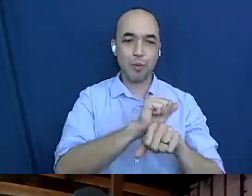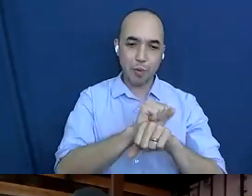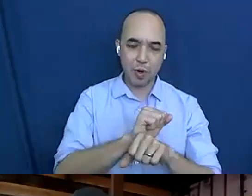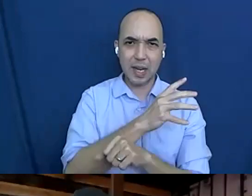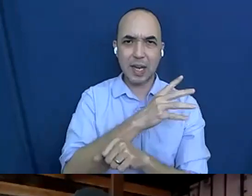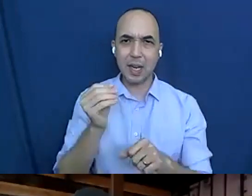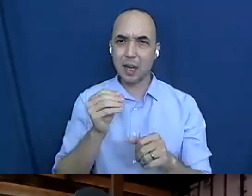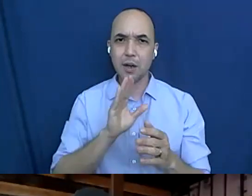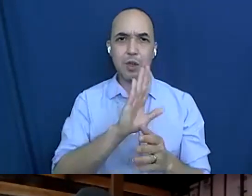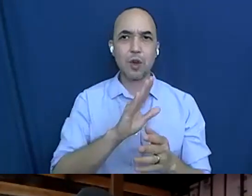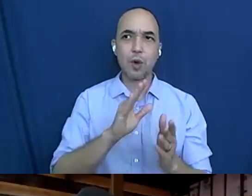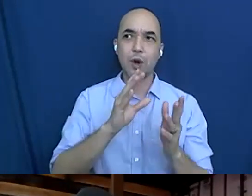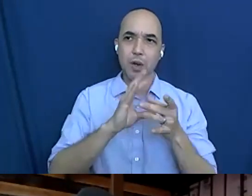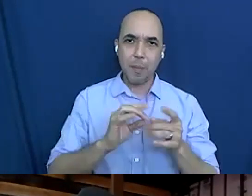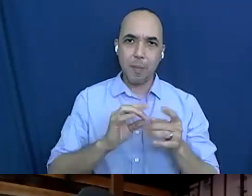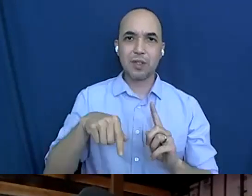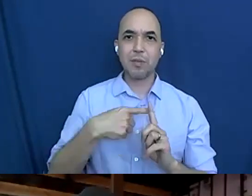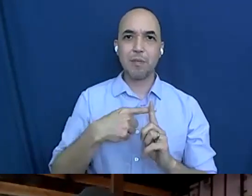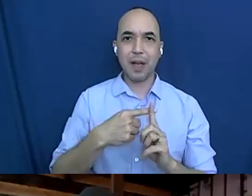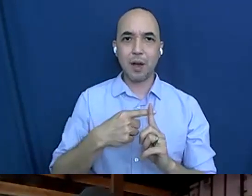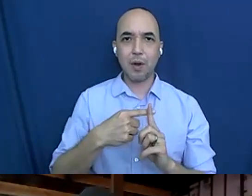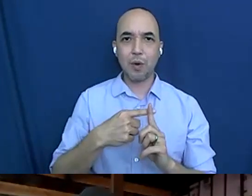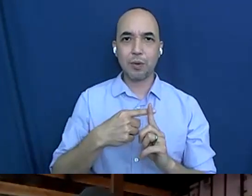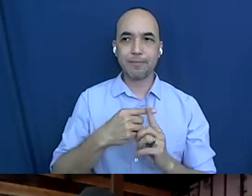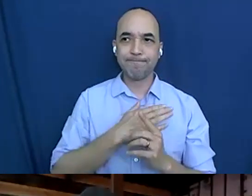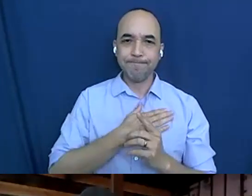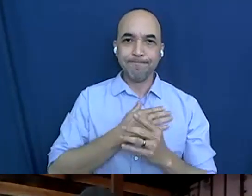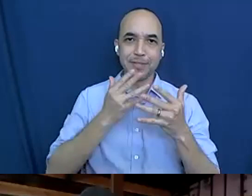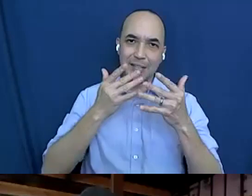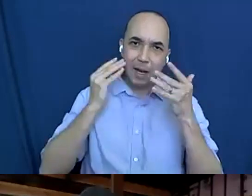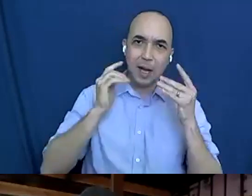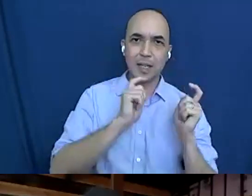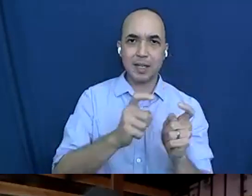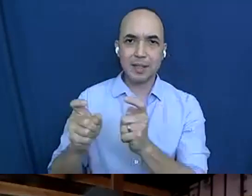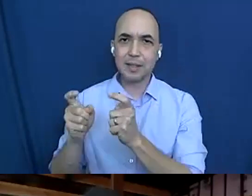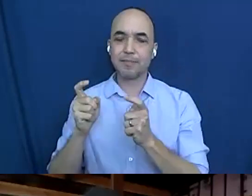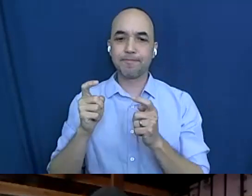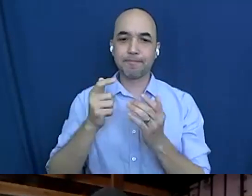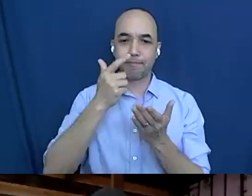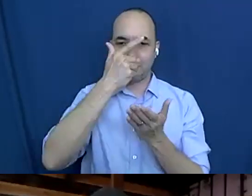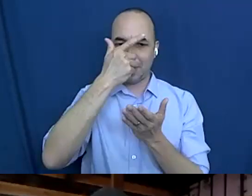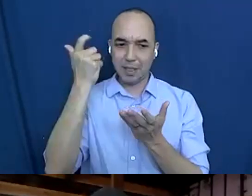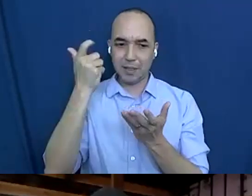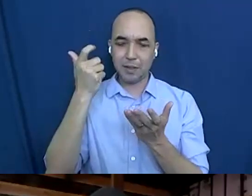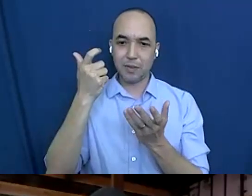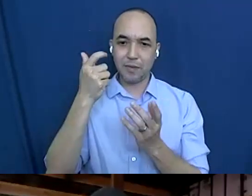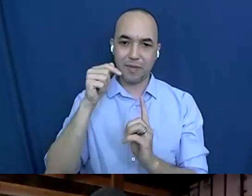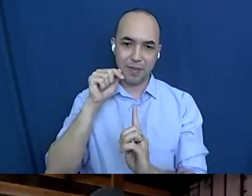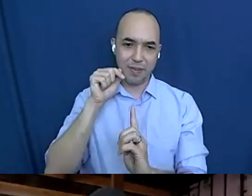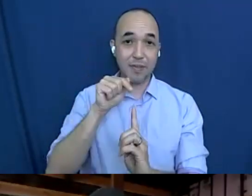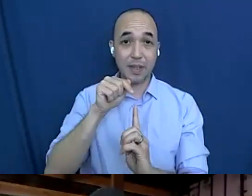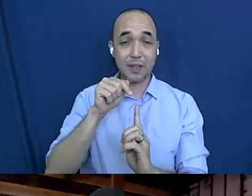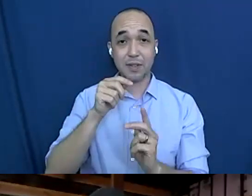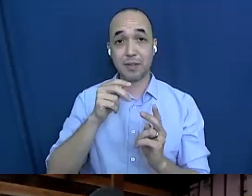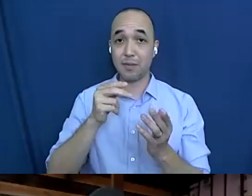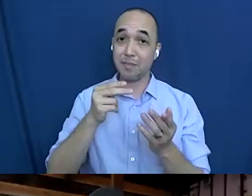your words about kindness are particularly important because of this GISH hunt. There are a lot of generosity and kindness items on